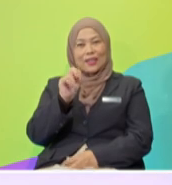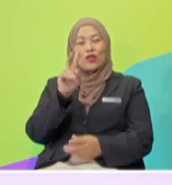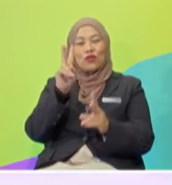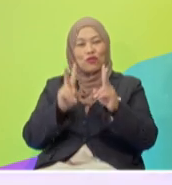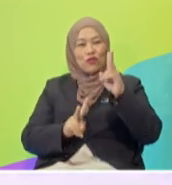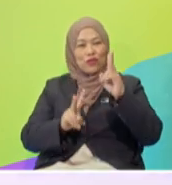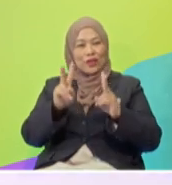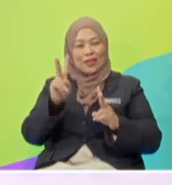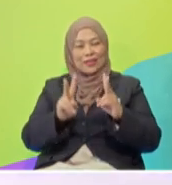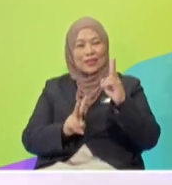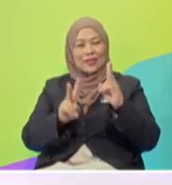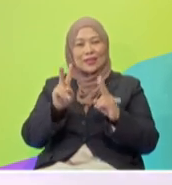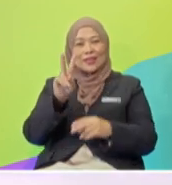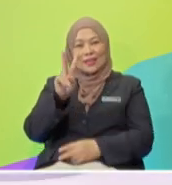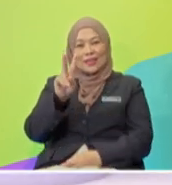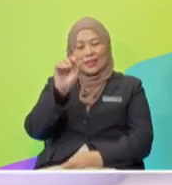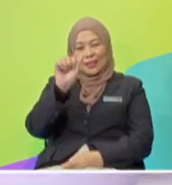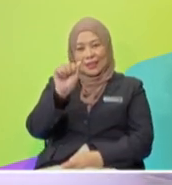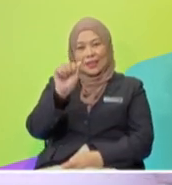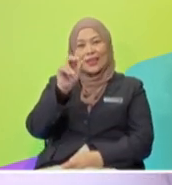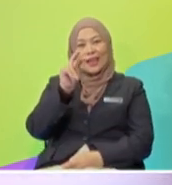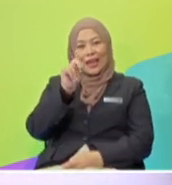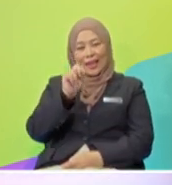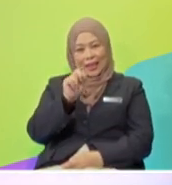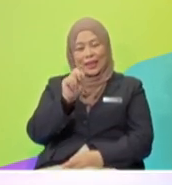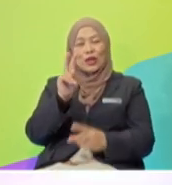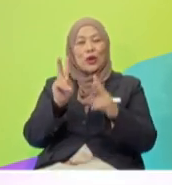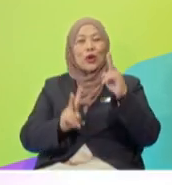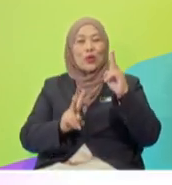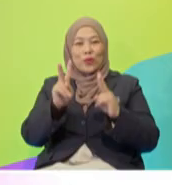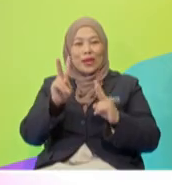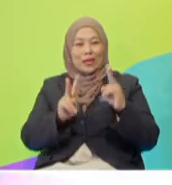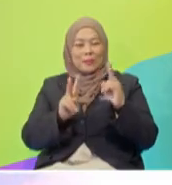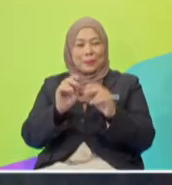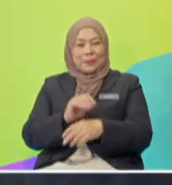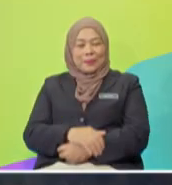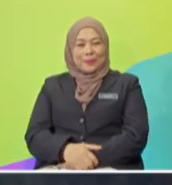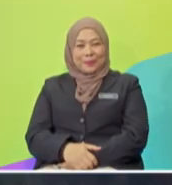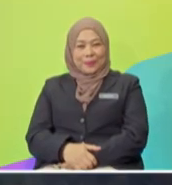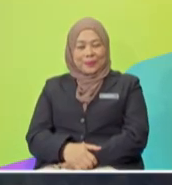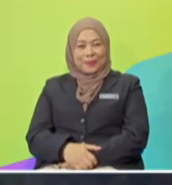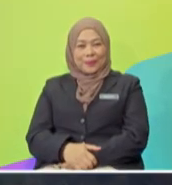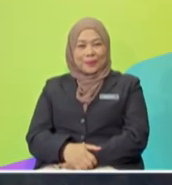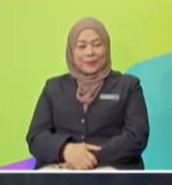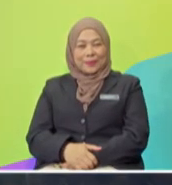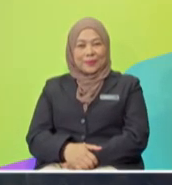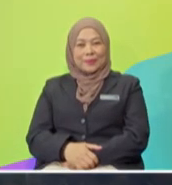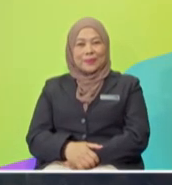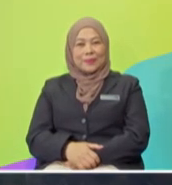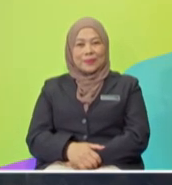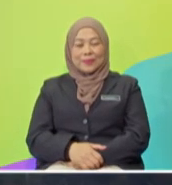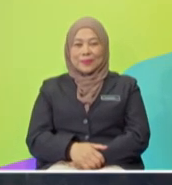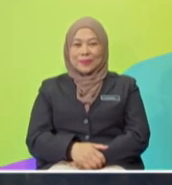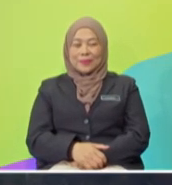Van. V A N. Van. Okay, we'll see the next